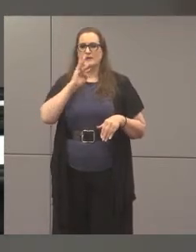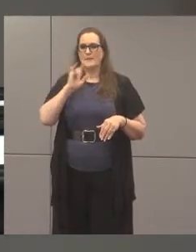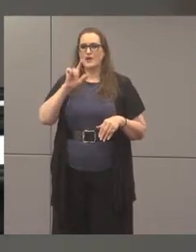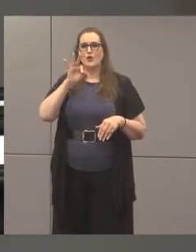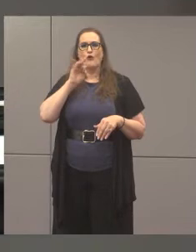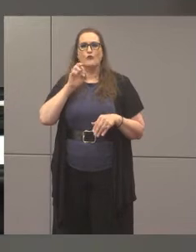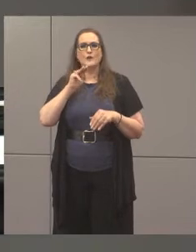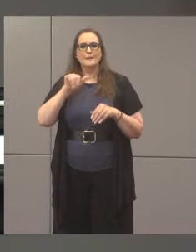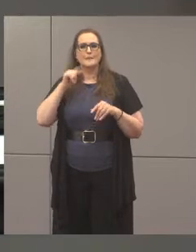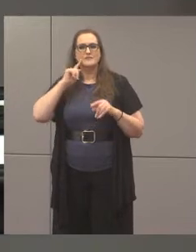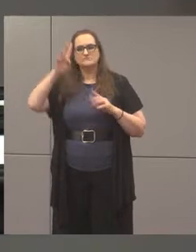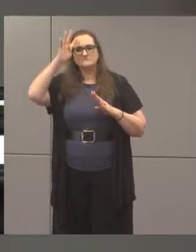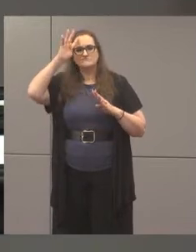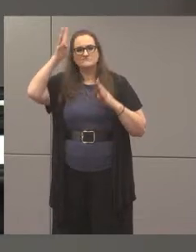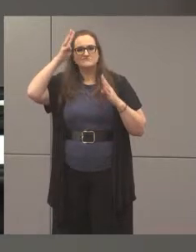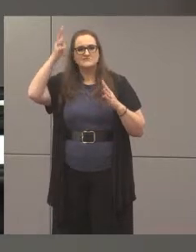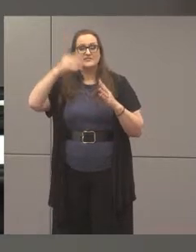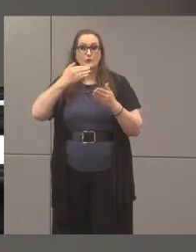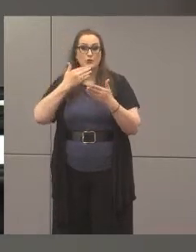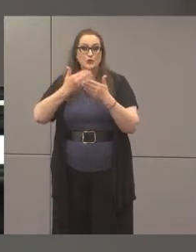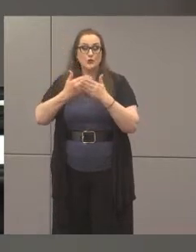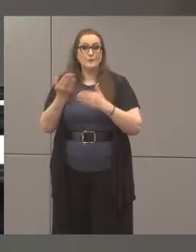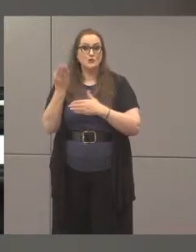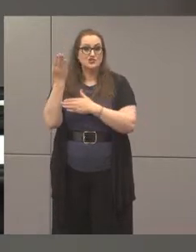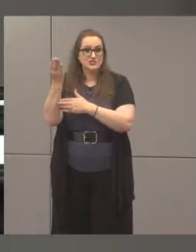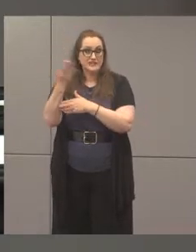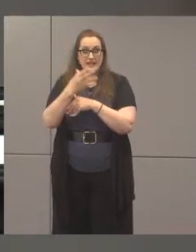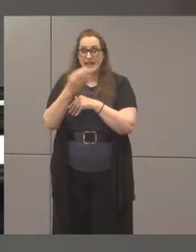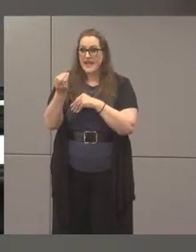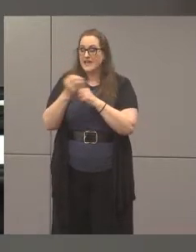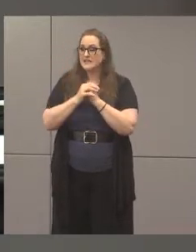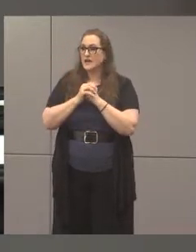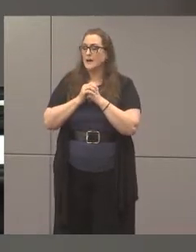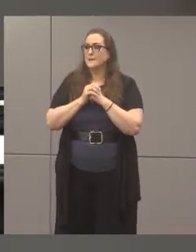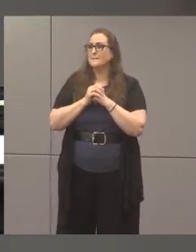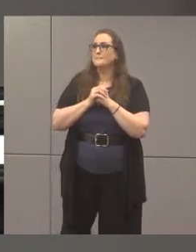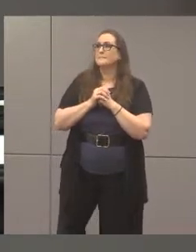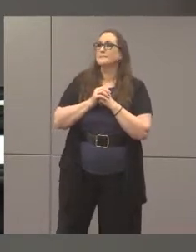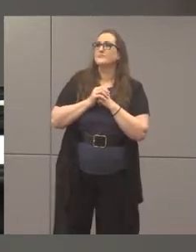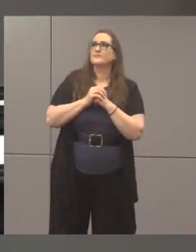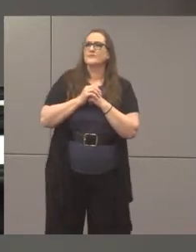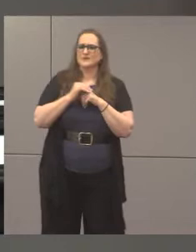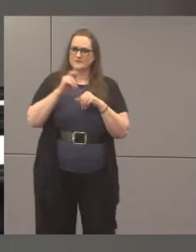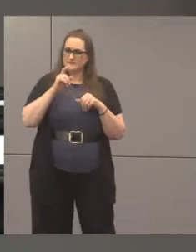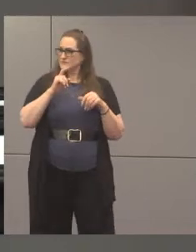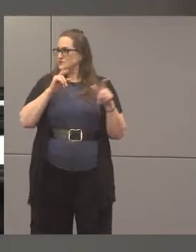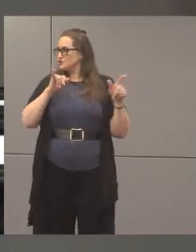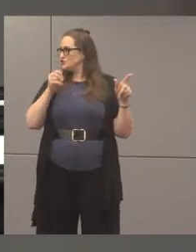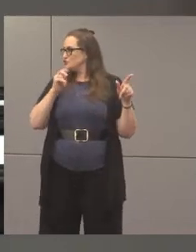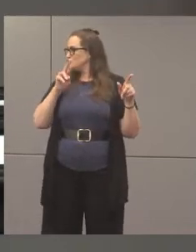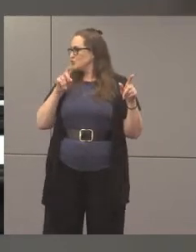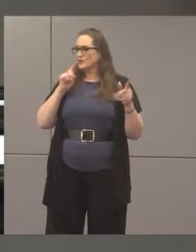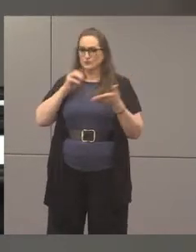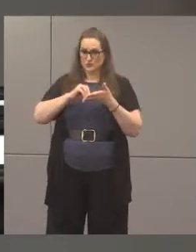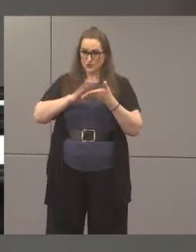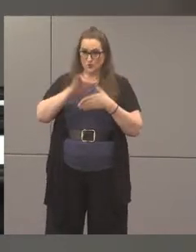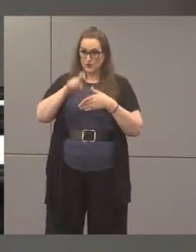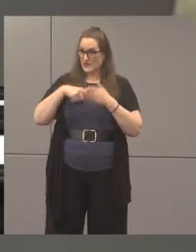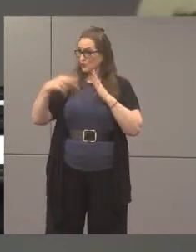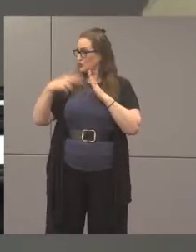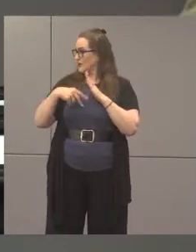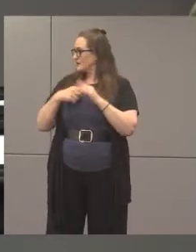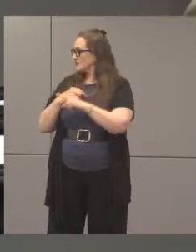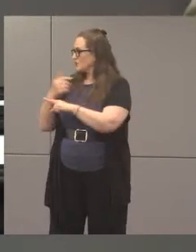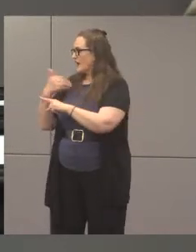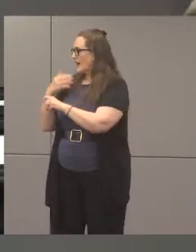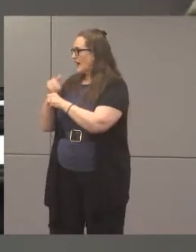had came up with a very good motion, and do you need, Jordan had written it down. Do you need him to read it, or do you I got